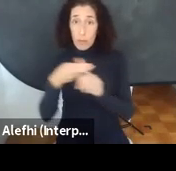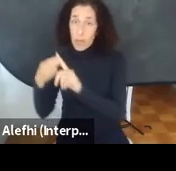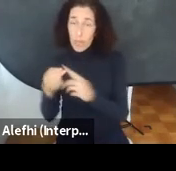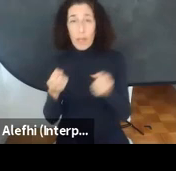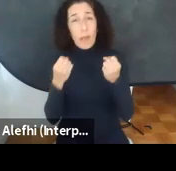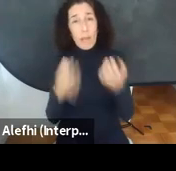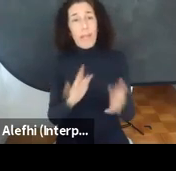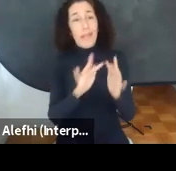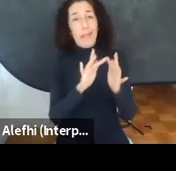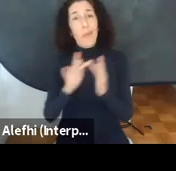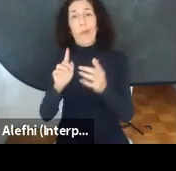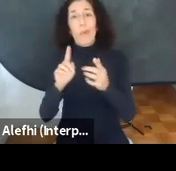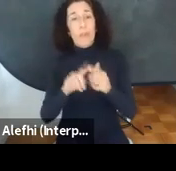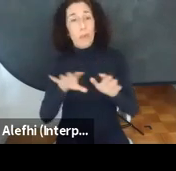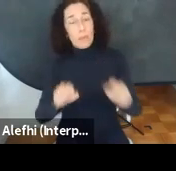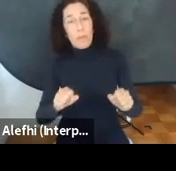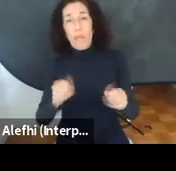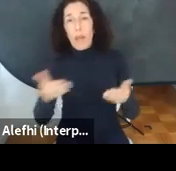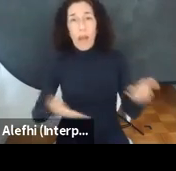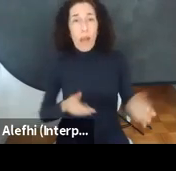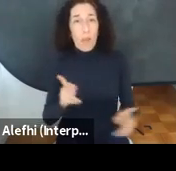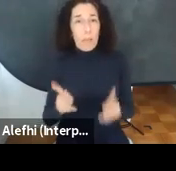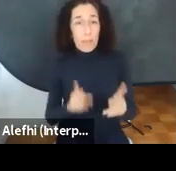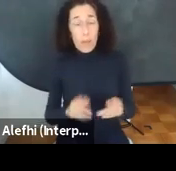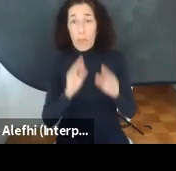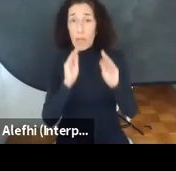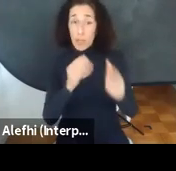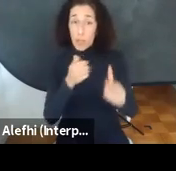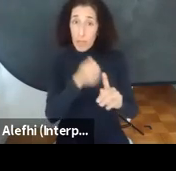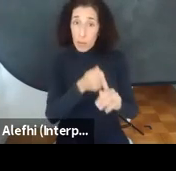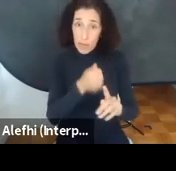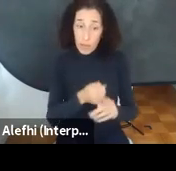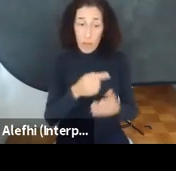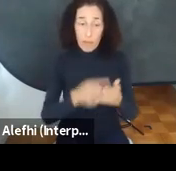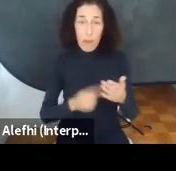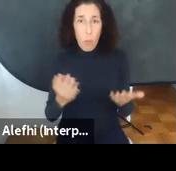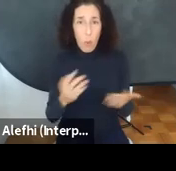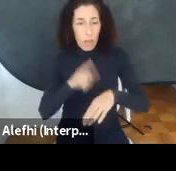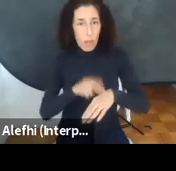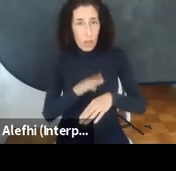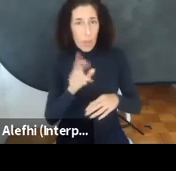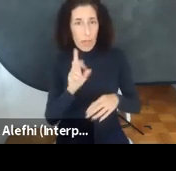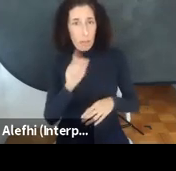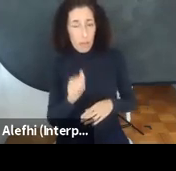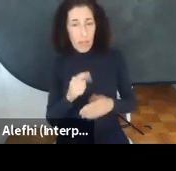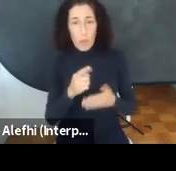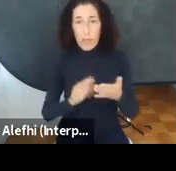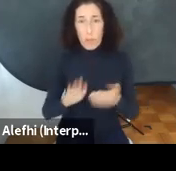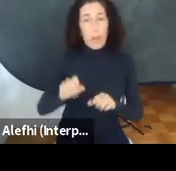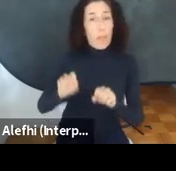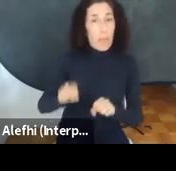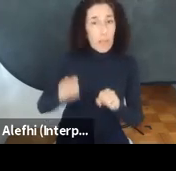hire someone. Educate yourself and their supervisors about the nature of the disability, the potential of the individual, and then work with